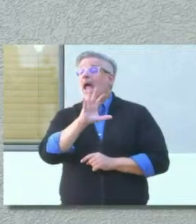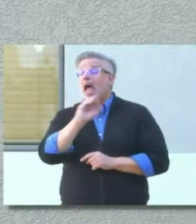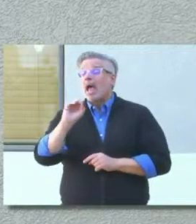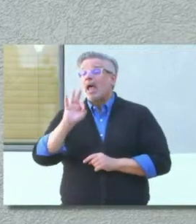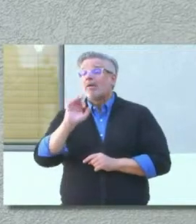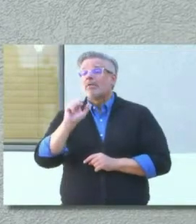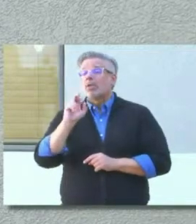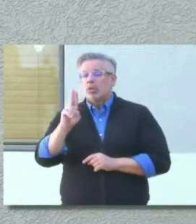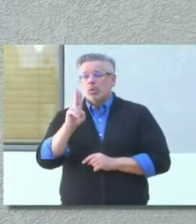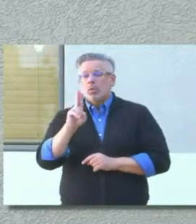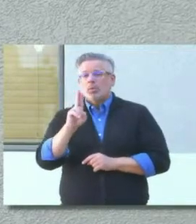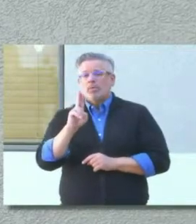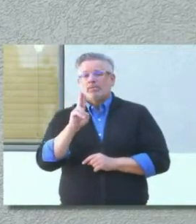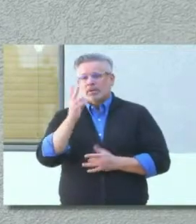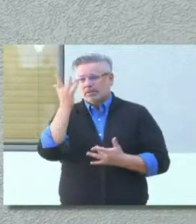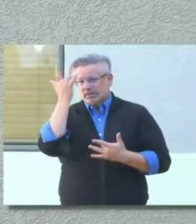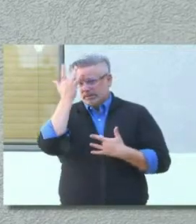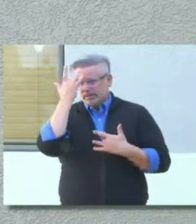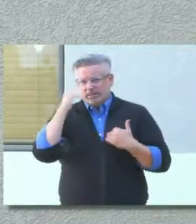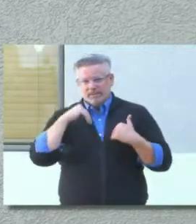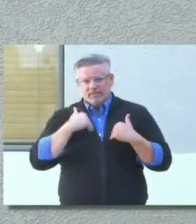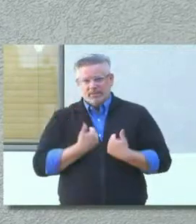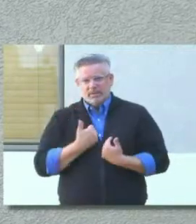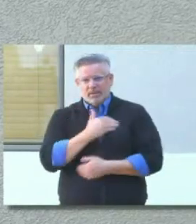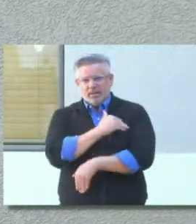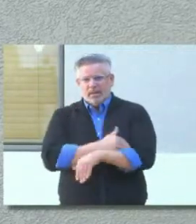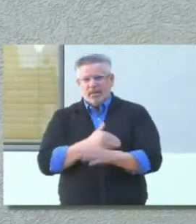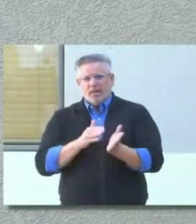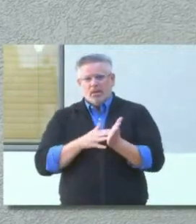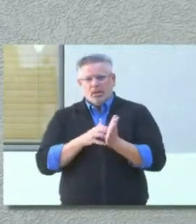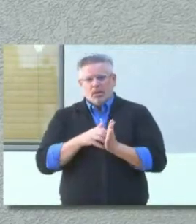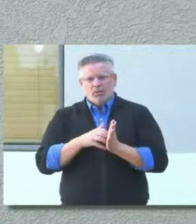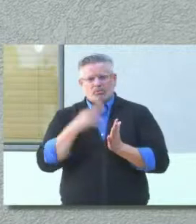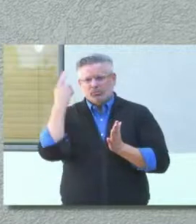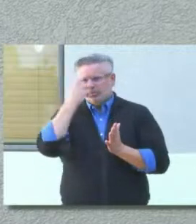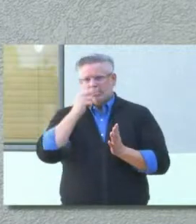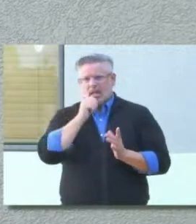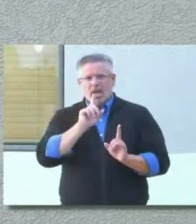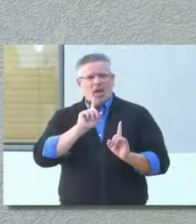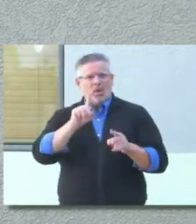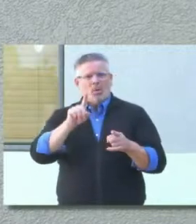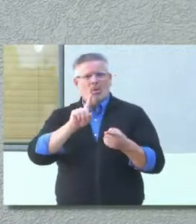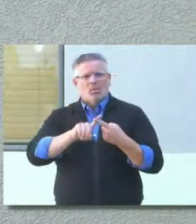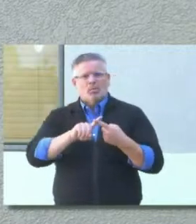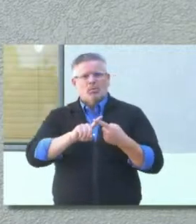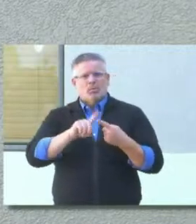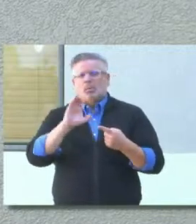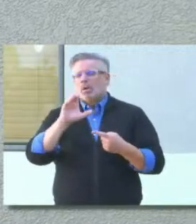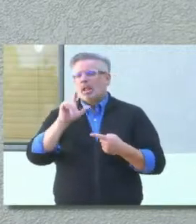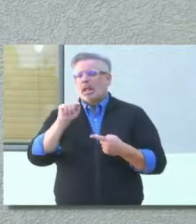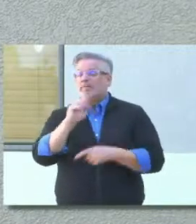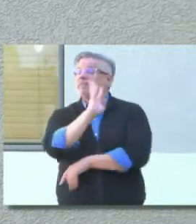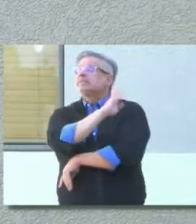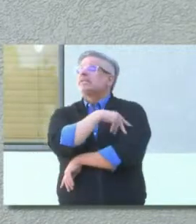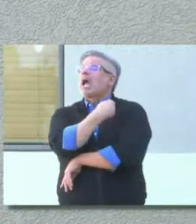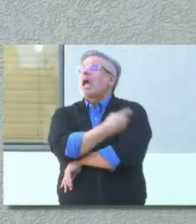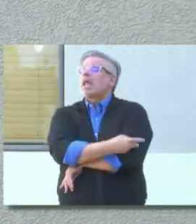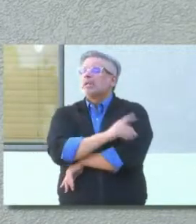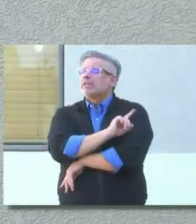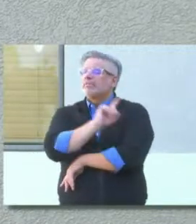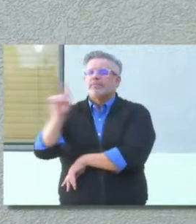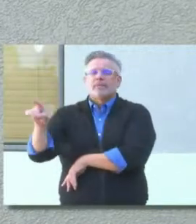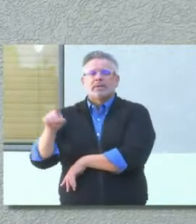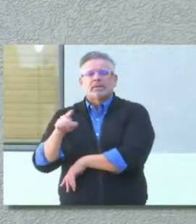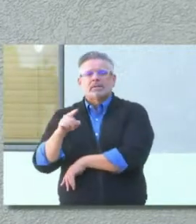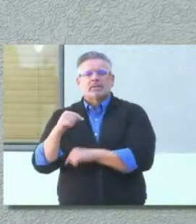shot, that you were very sick, fatigued, experienced muscle weakness, and that's why you didn't go to the climate summit in Scotland, as opposed